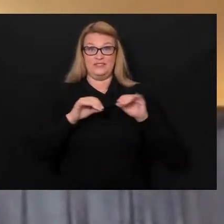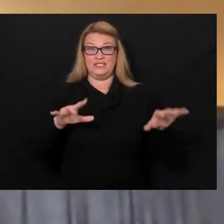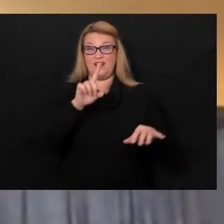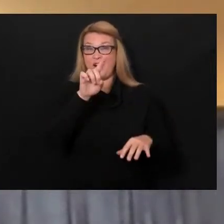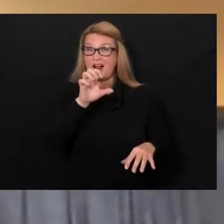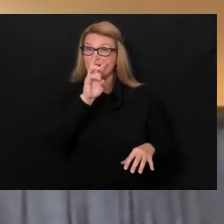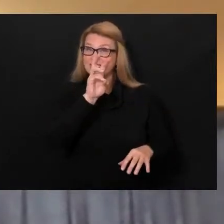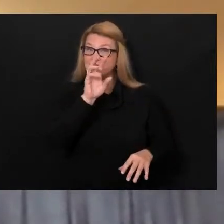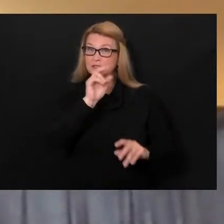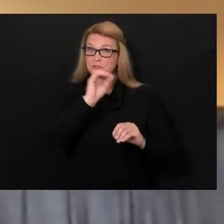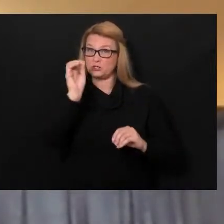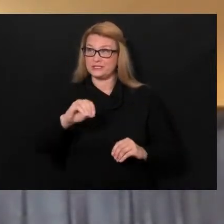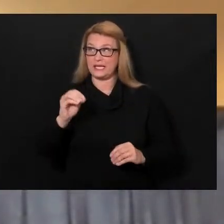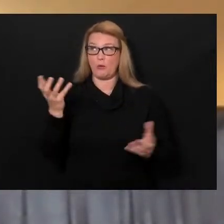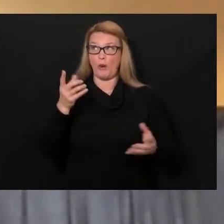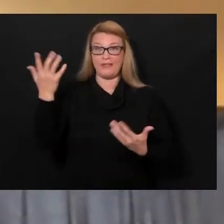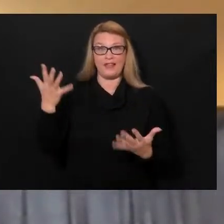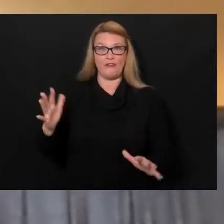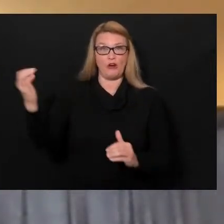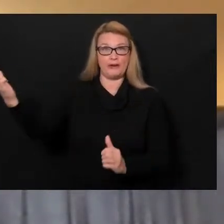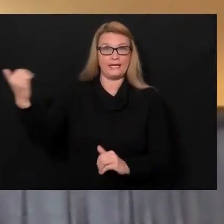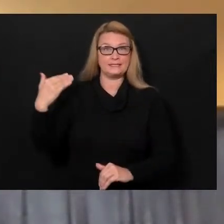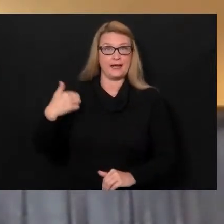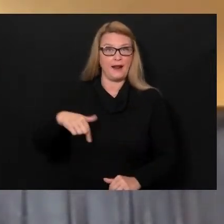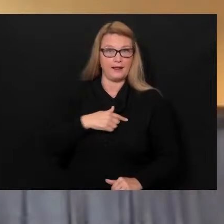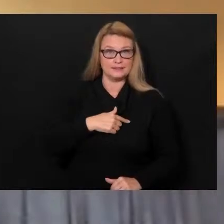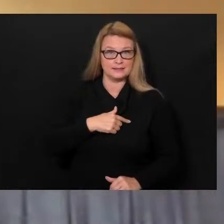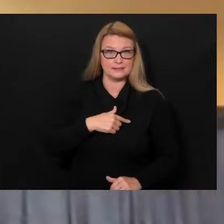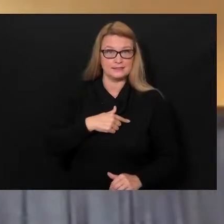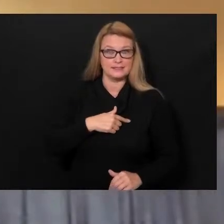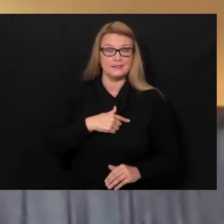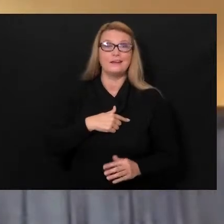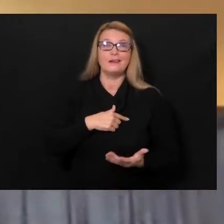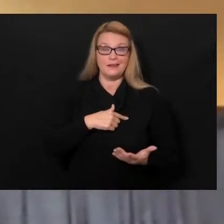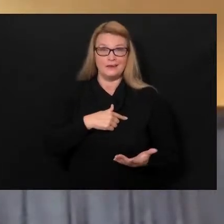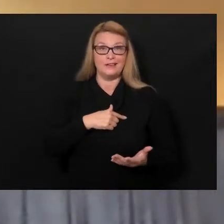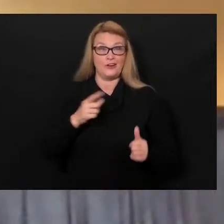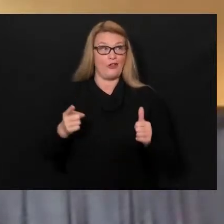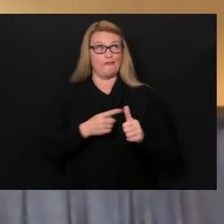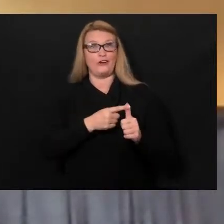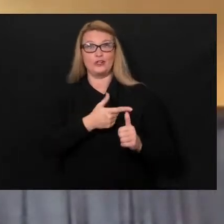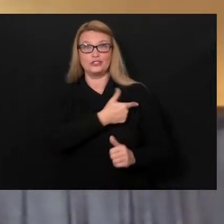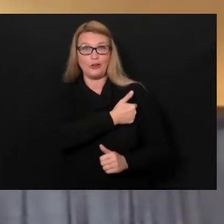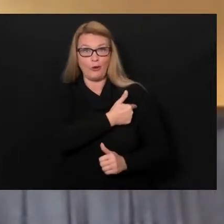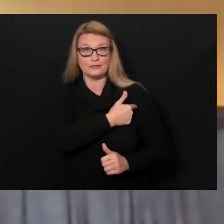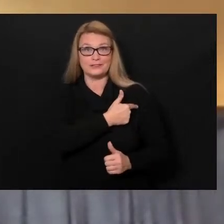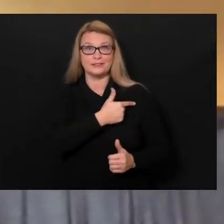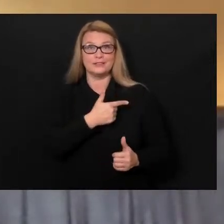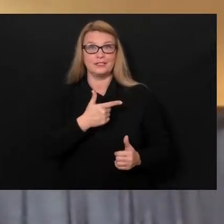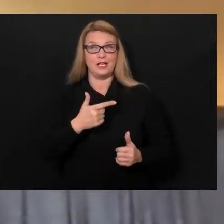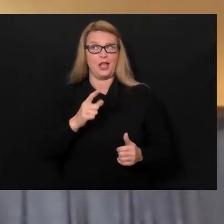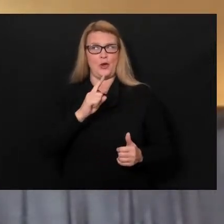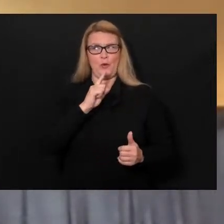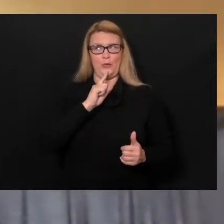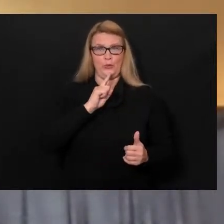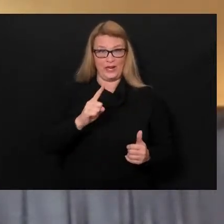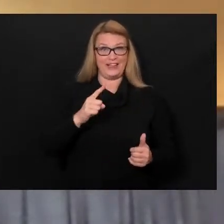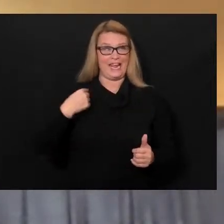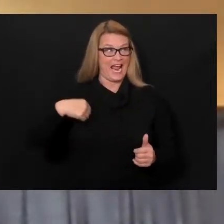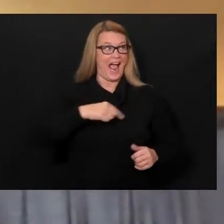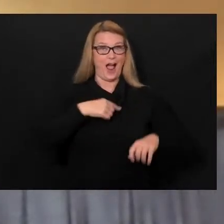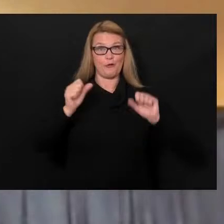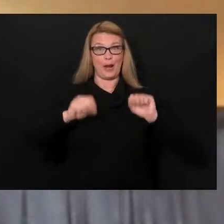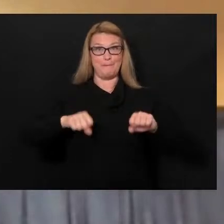106% of the vaccine that we have been given on the first dose demonstrates, I think with no uncertainty, our ability